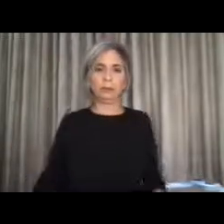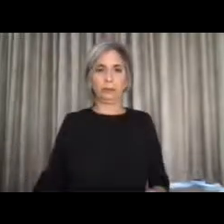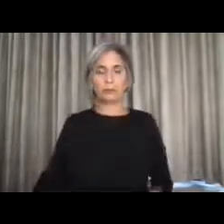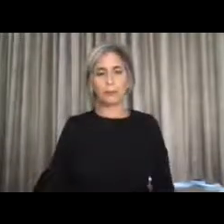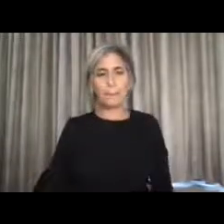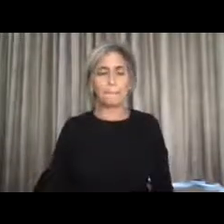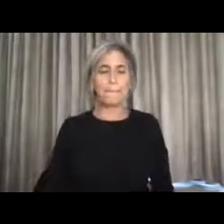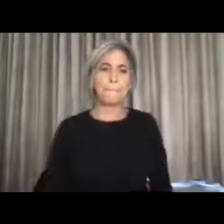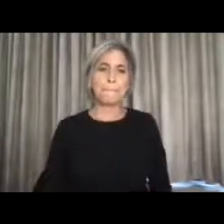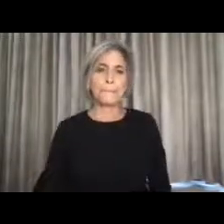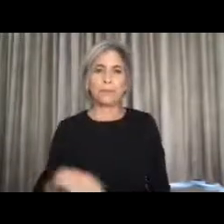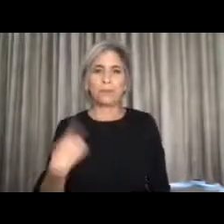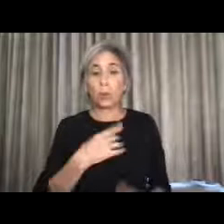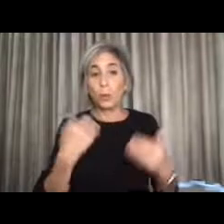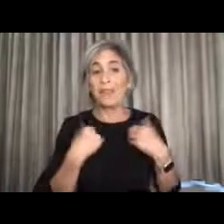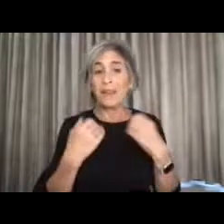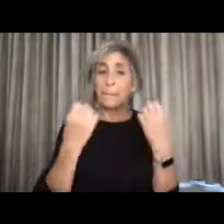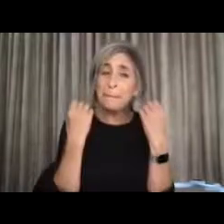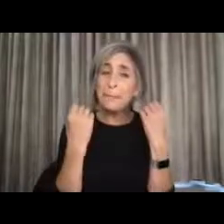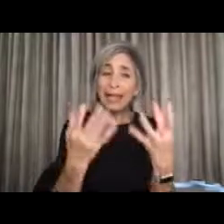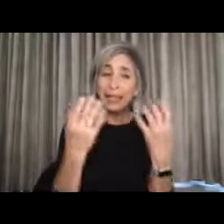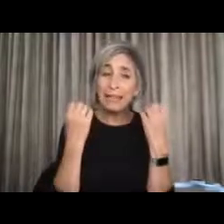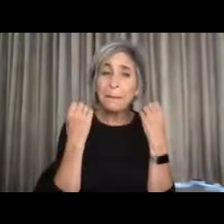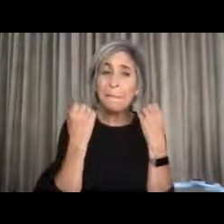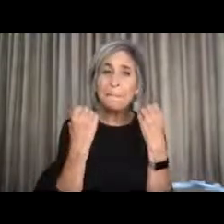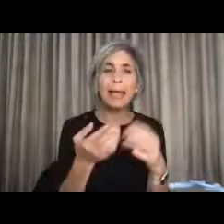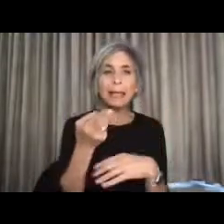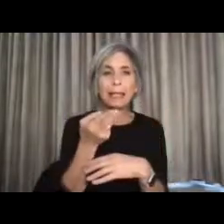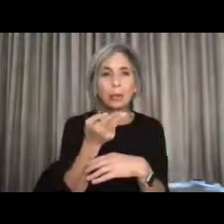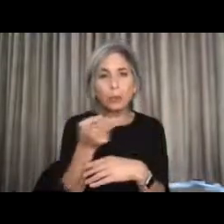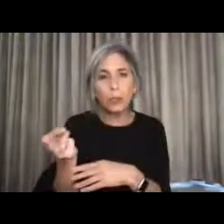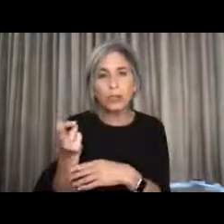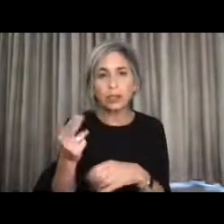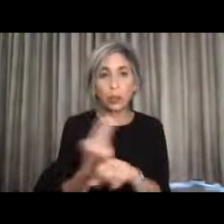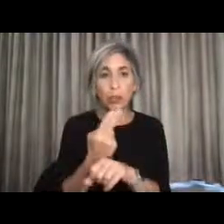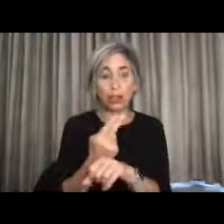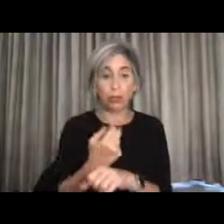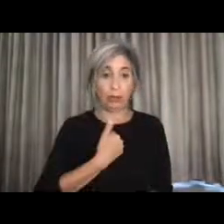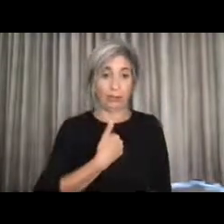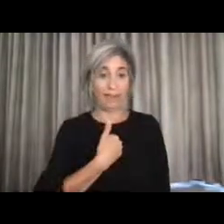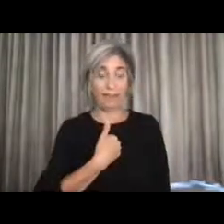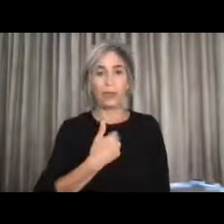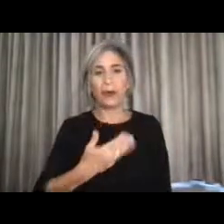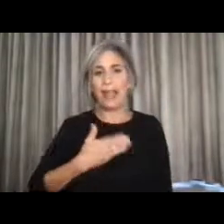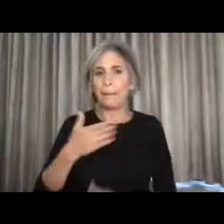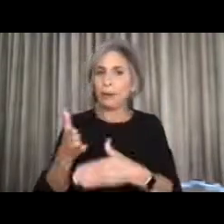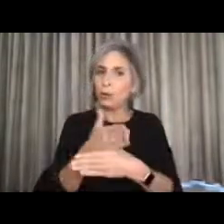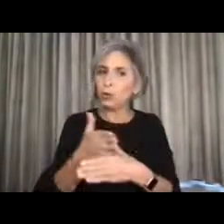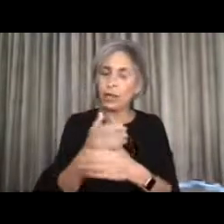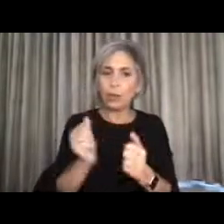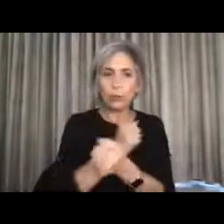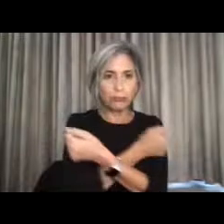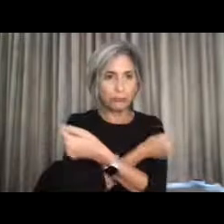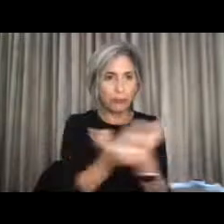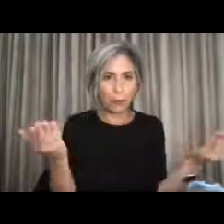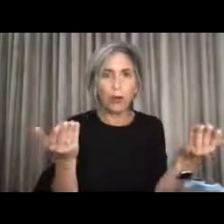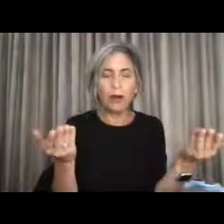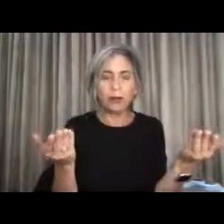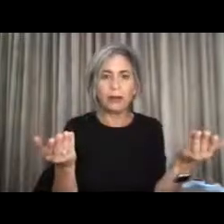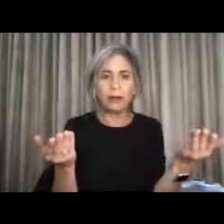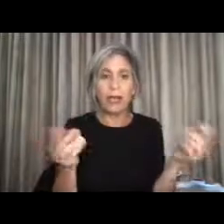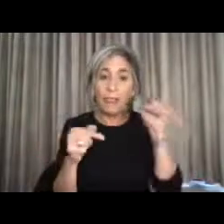So we have many, many resources that we use ourselves, and we're happy to share with anyone else. This is